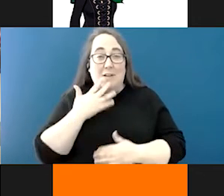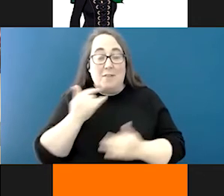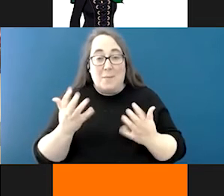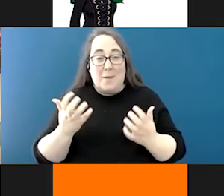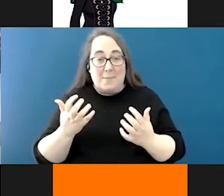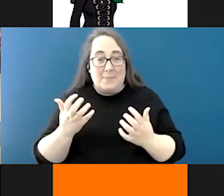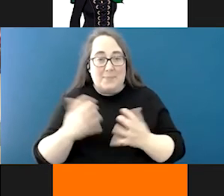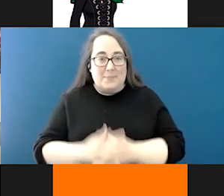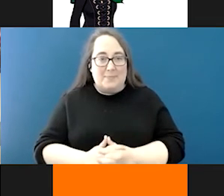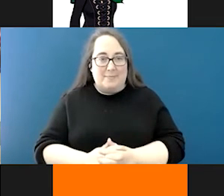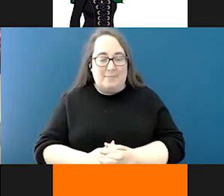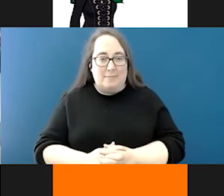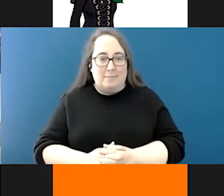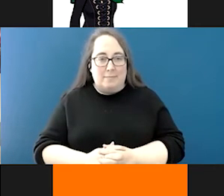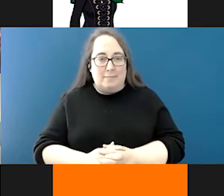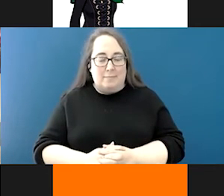or multicolored.